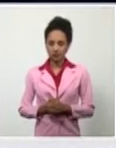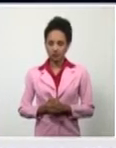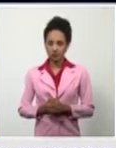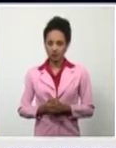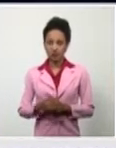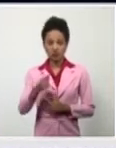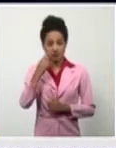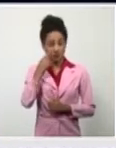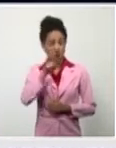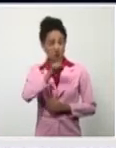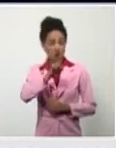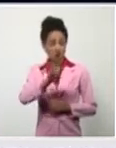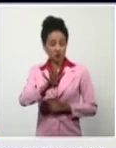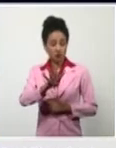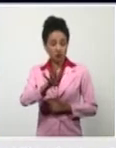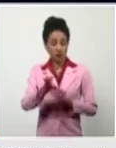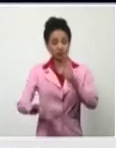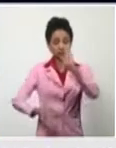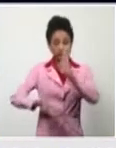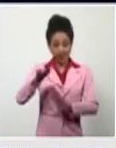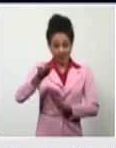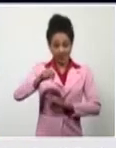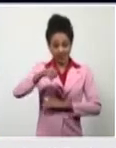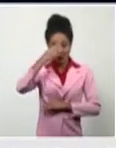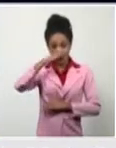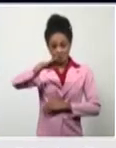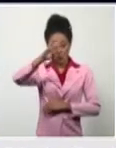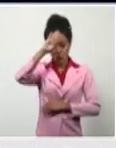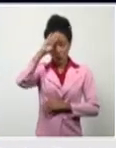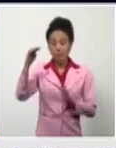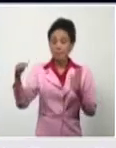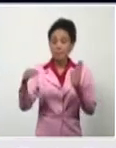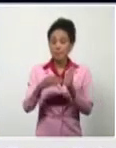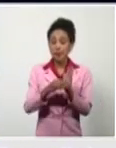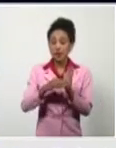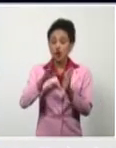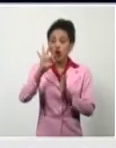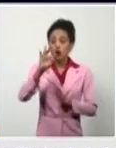Adding the new 14 discharges, in our country,